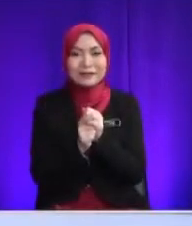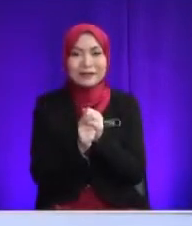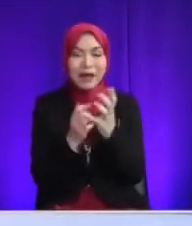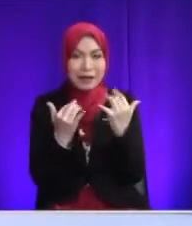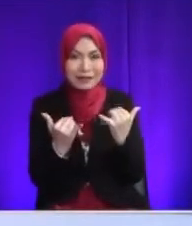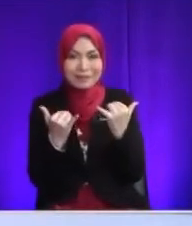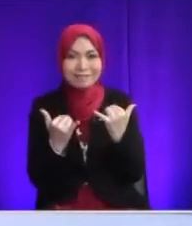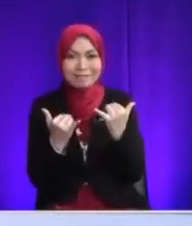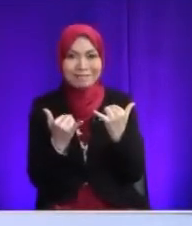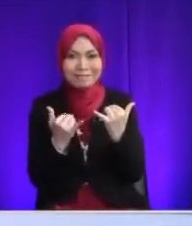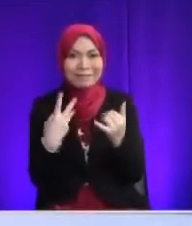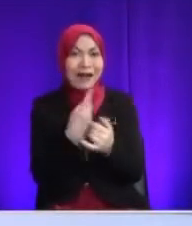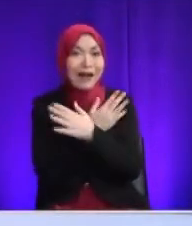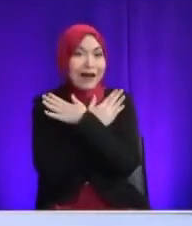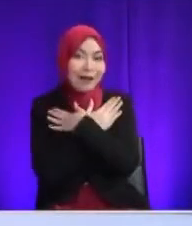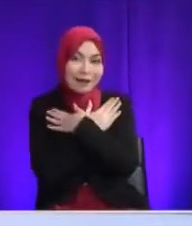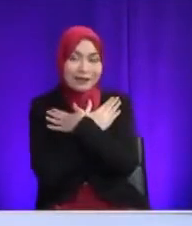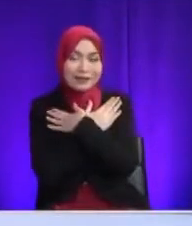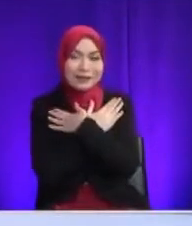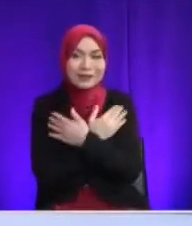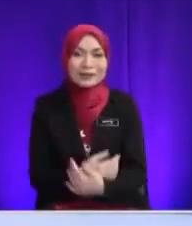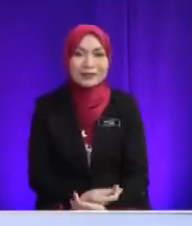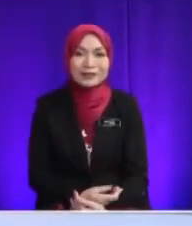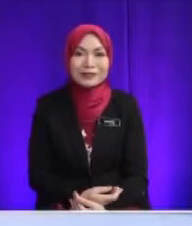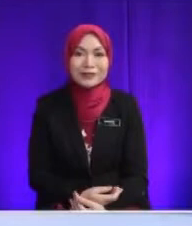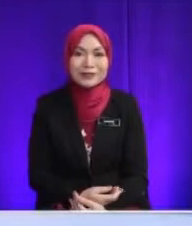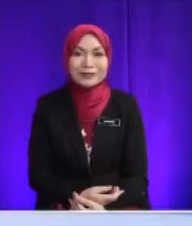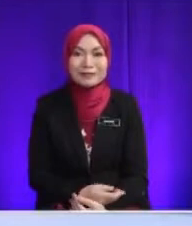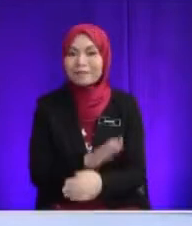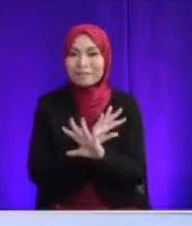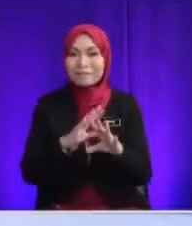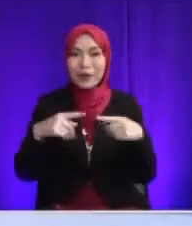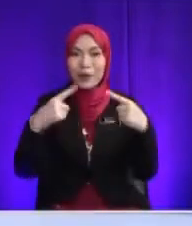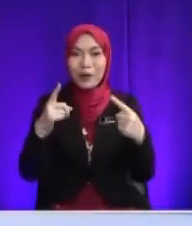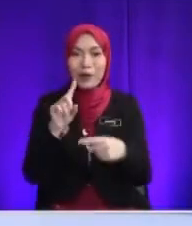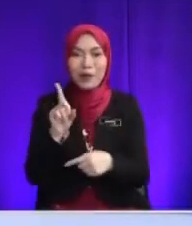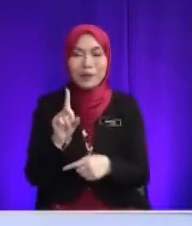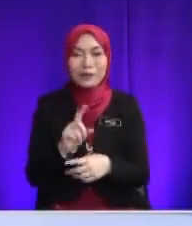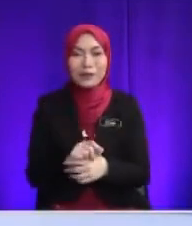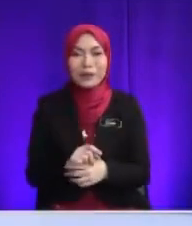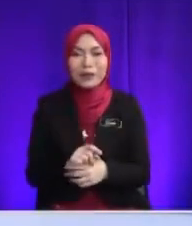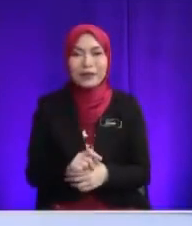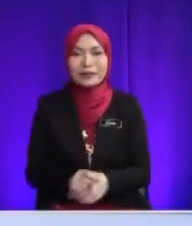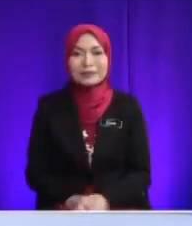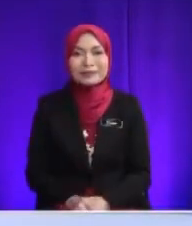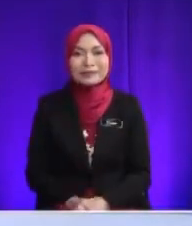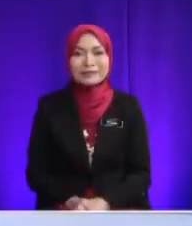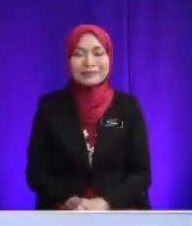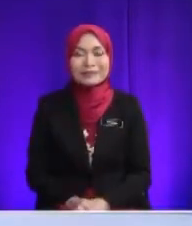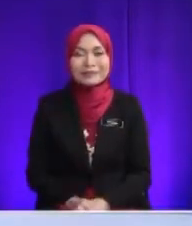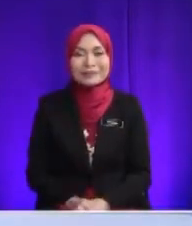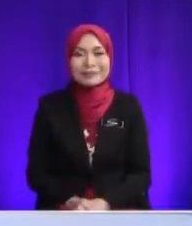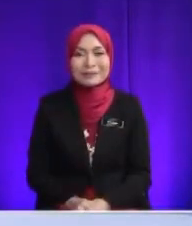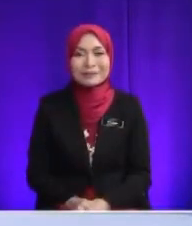break? Is that all right, teacher? Yes, sure. Okay, for those watching at home, don't go anywhere. We'll be right back with teacher Mira for Bahasa Inggeris Tingkatan